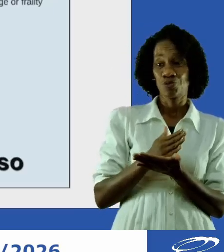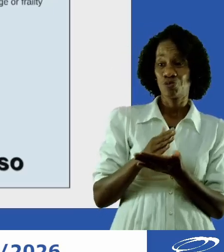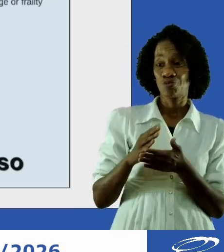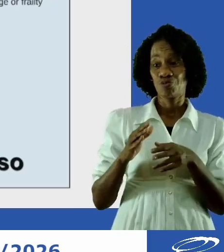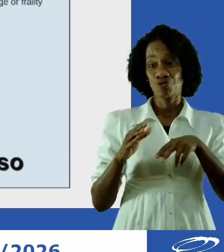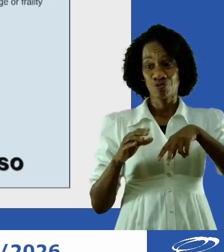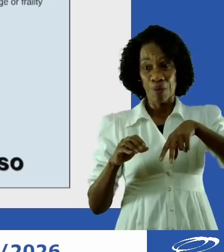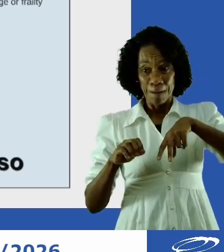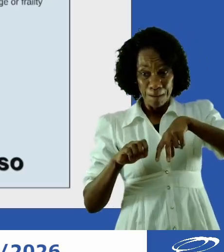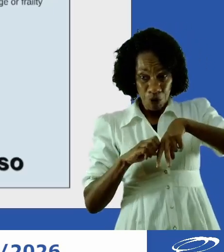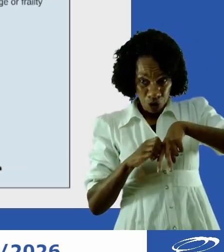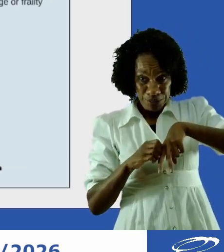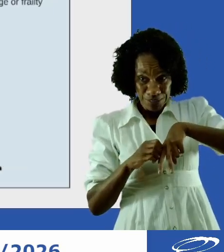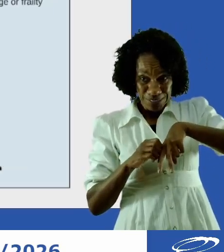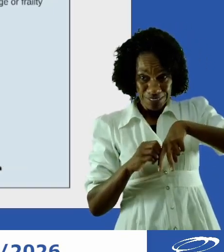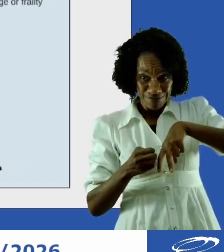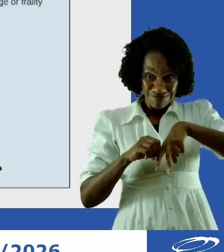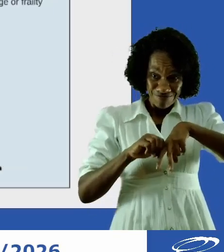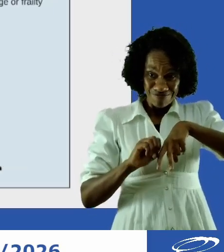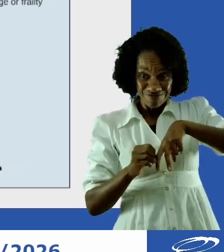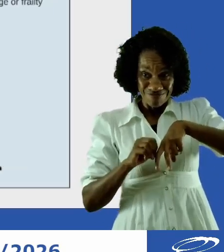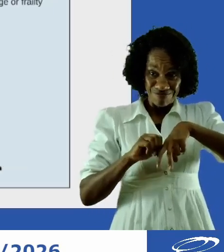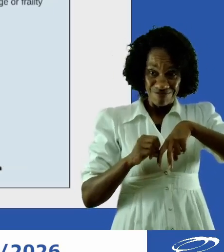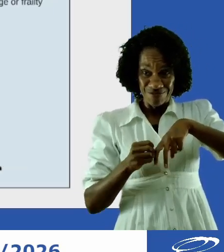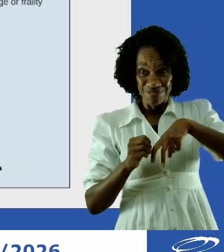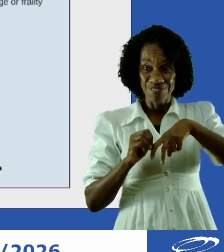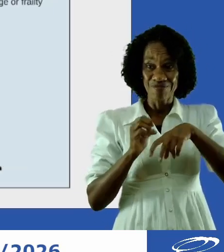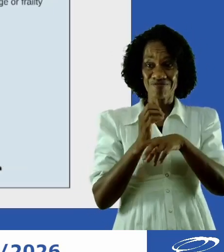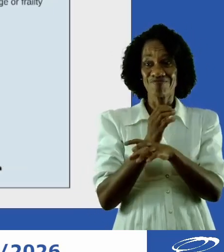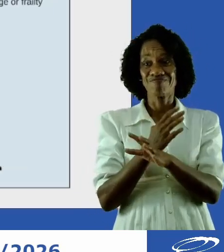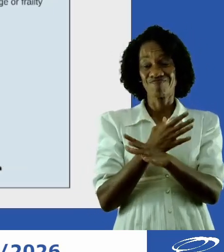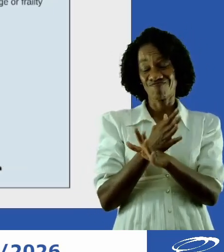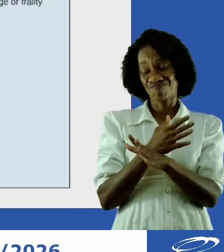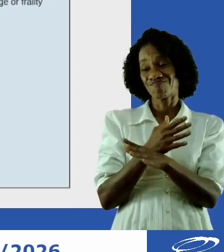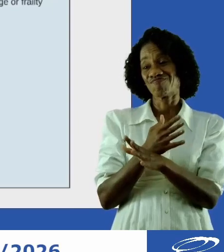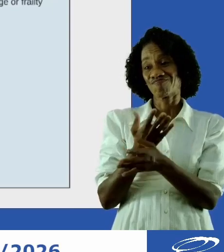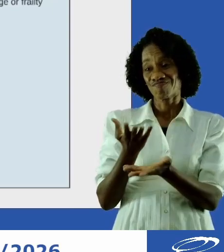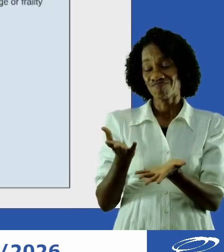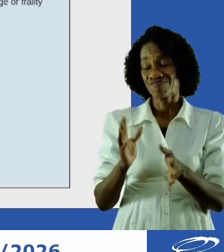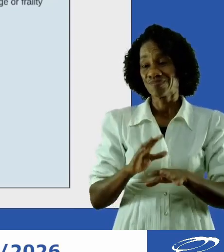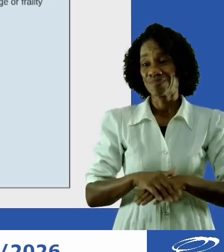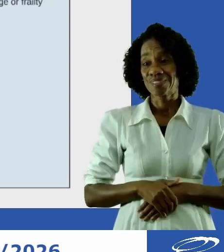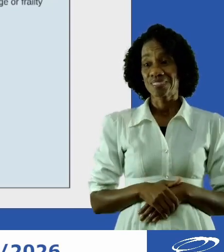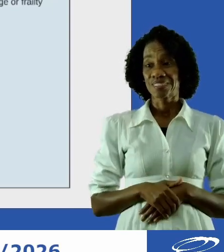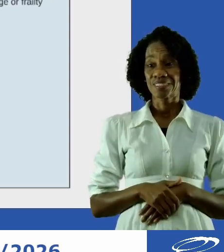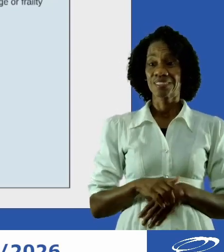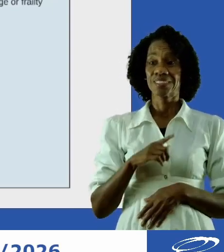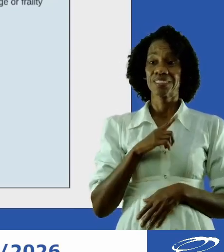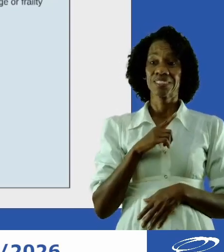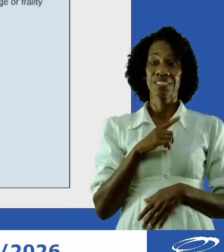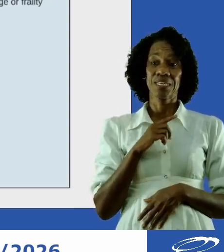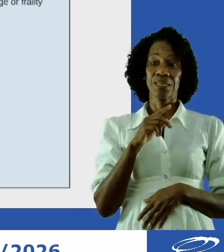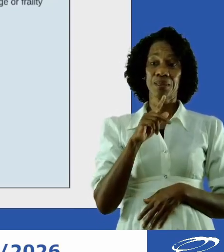stroke or compromise of tissue. Or very high risk, of course, those patients with a PGI